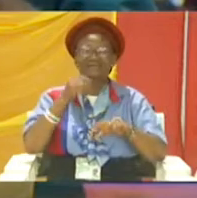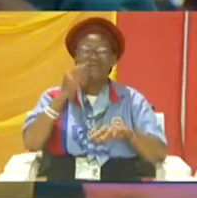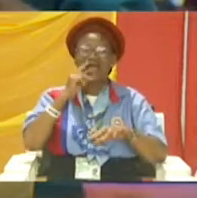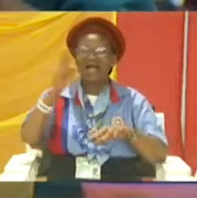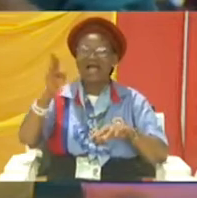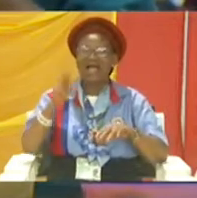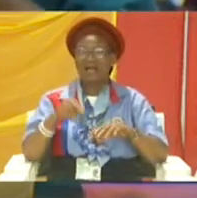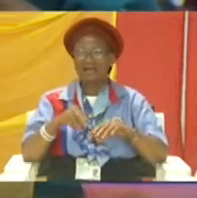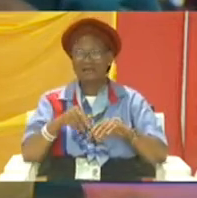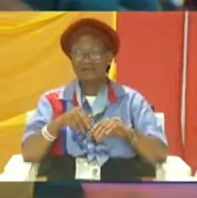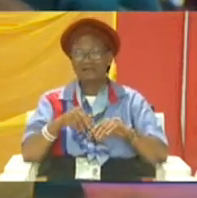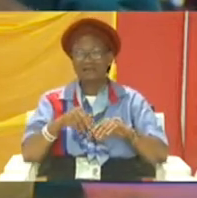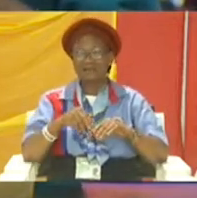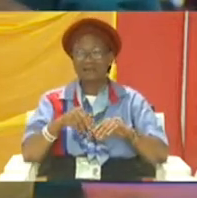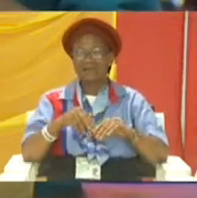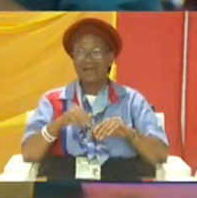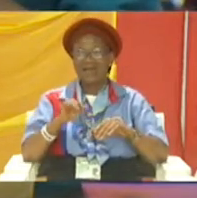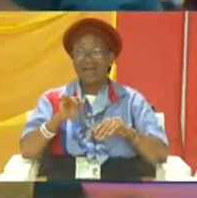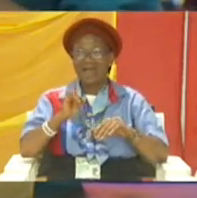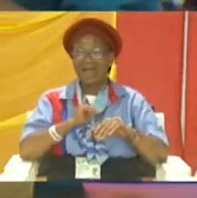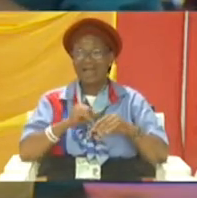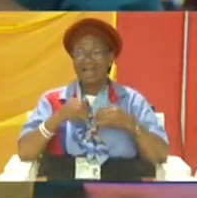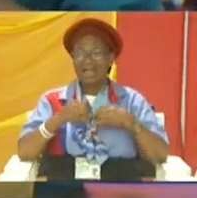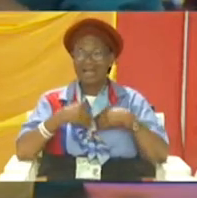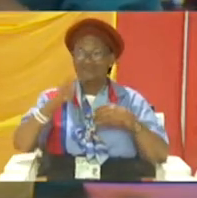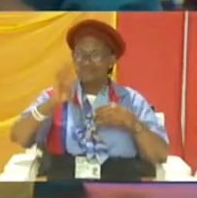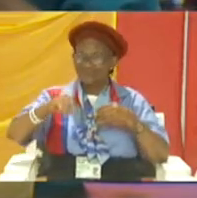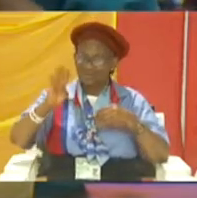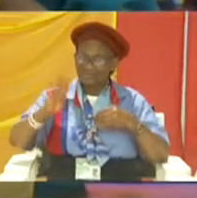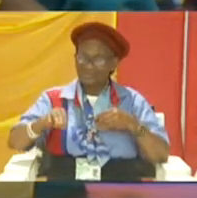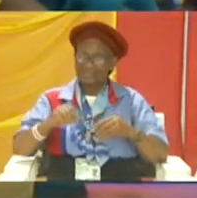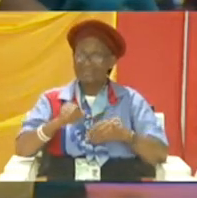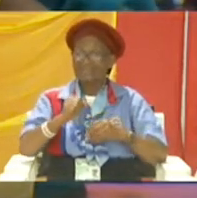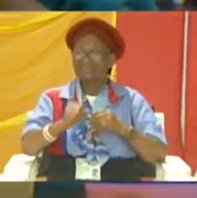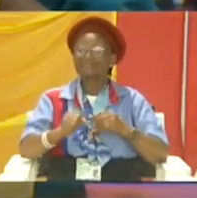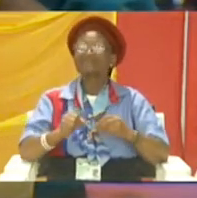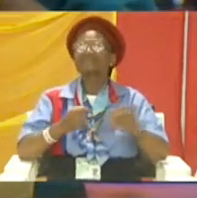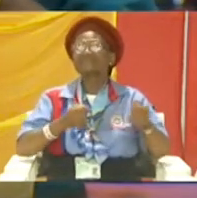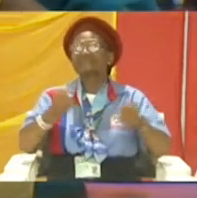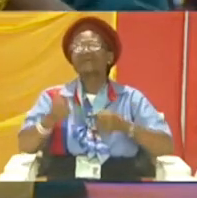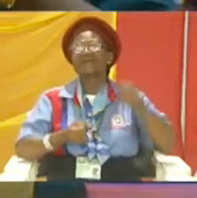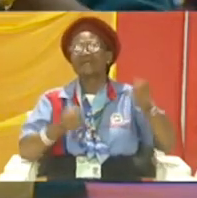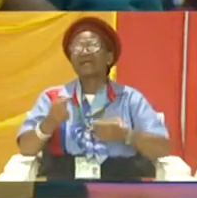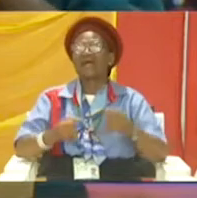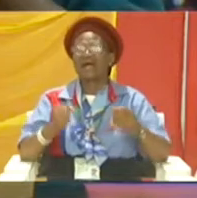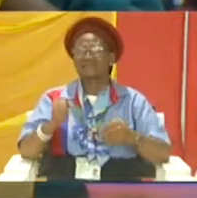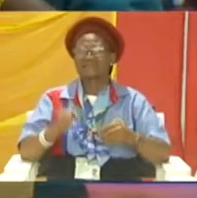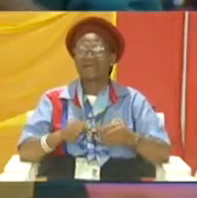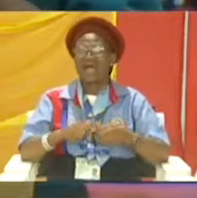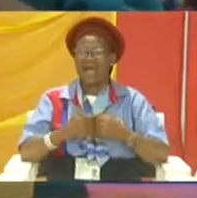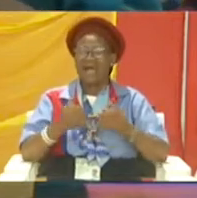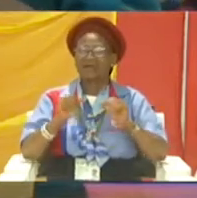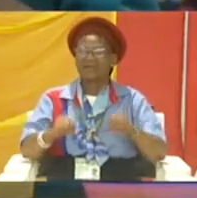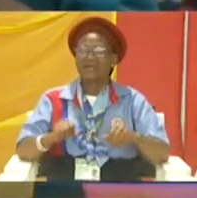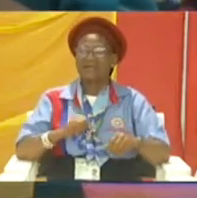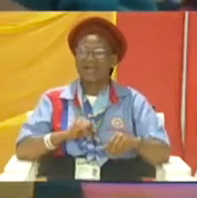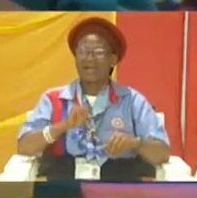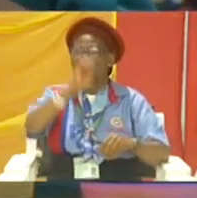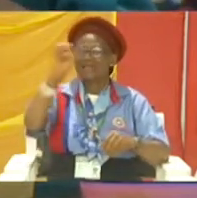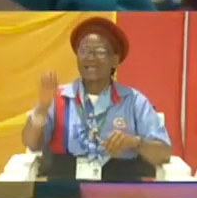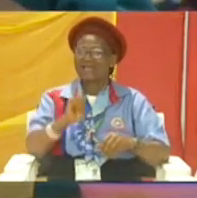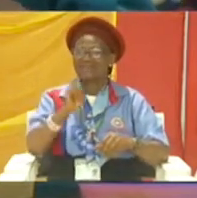her. I have 14 cars. How can I ever trek?